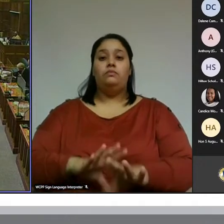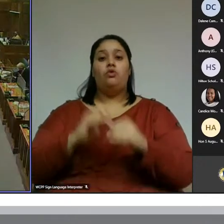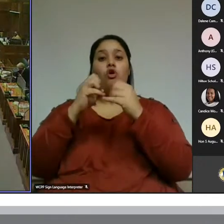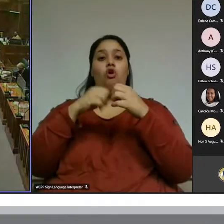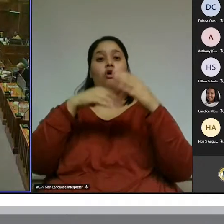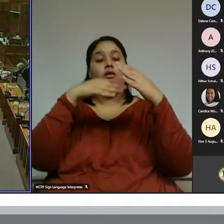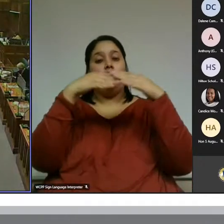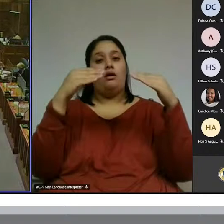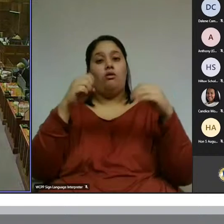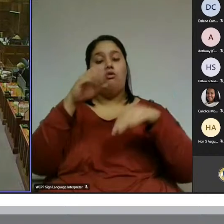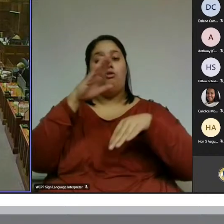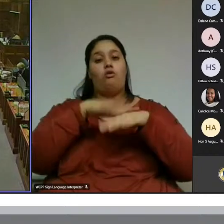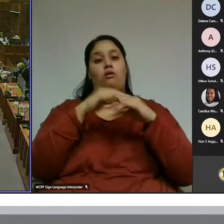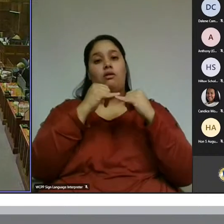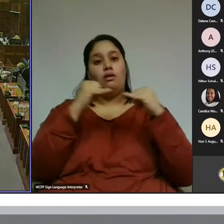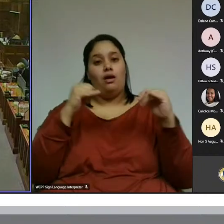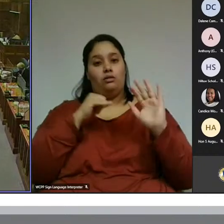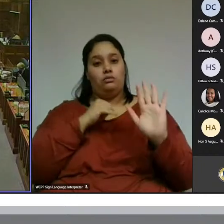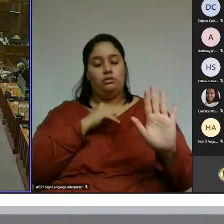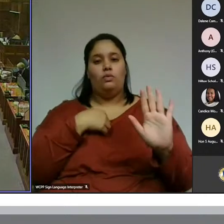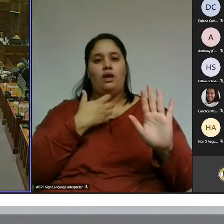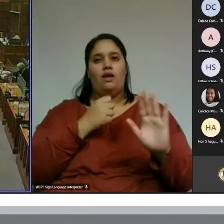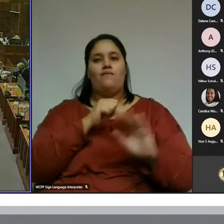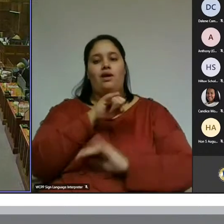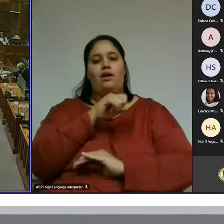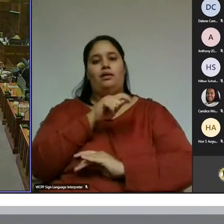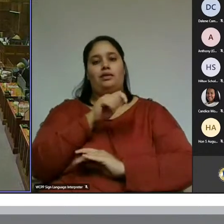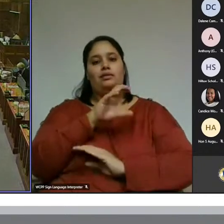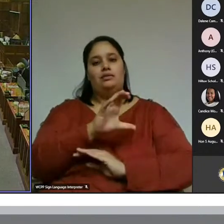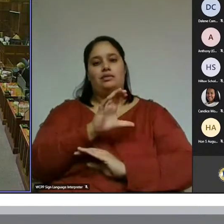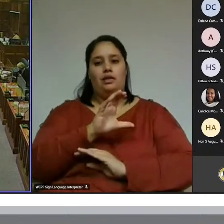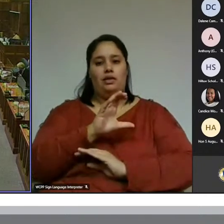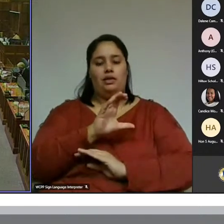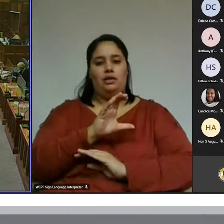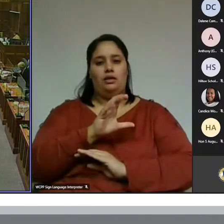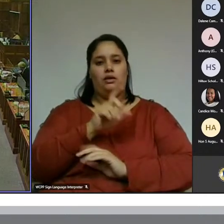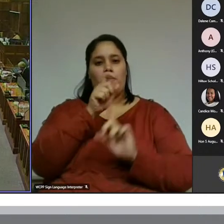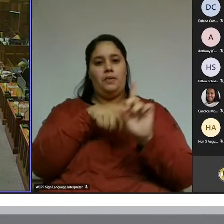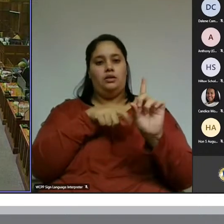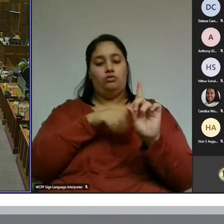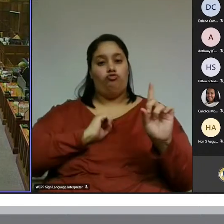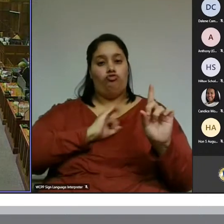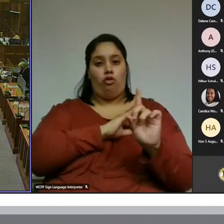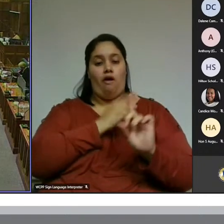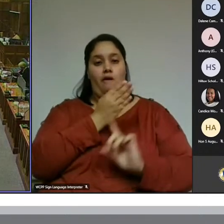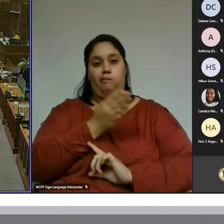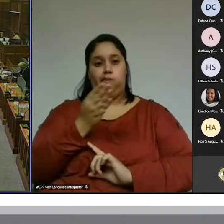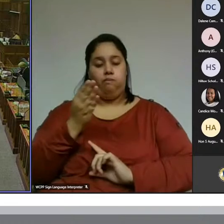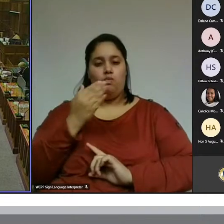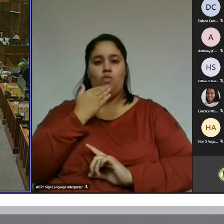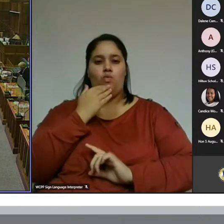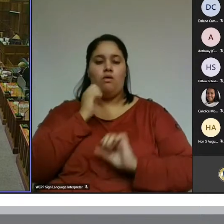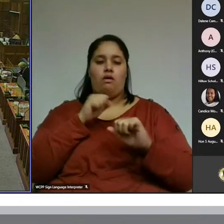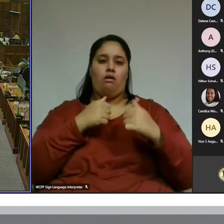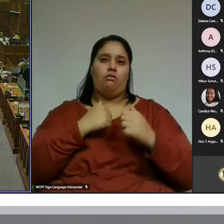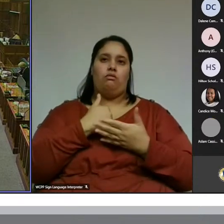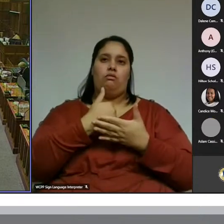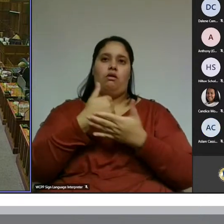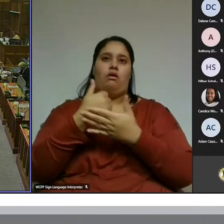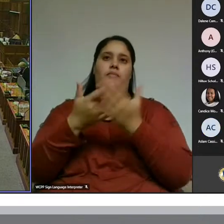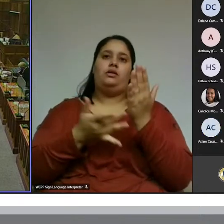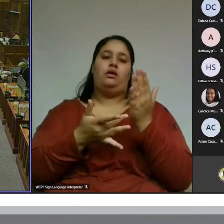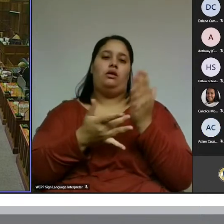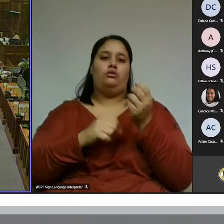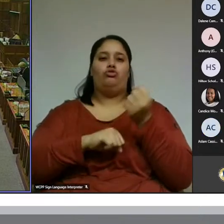have our ITC personnel who will provide technical